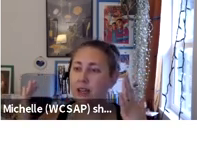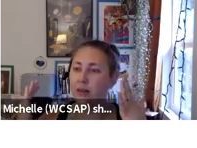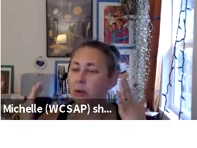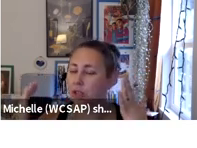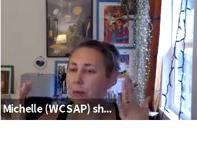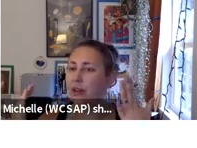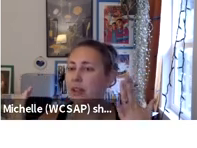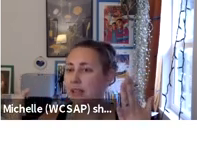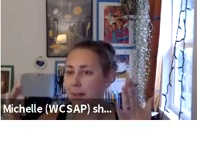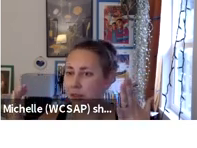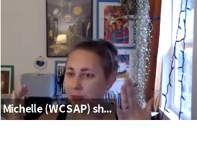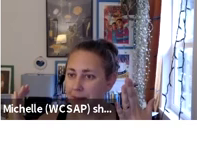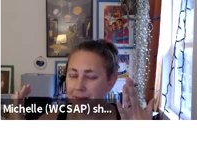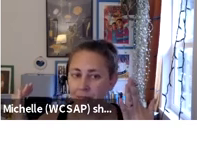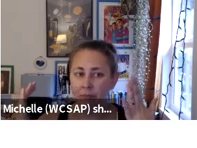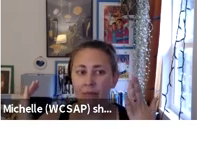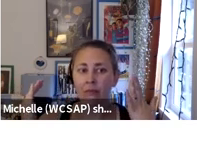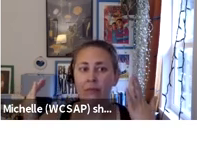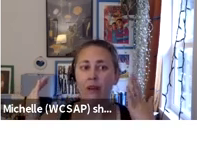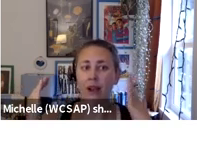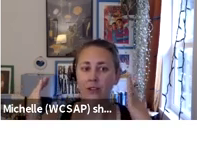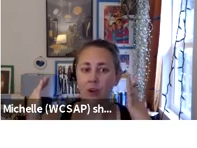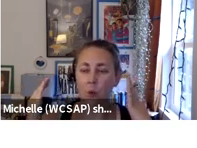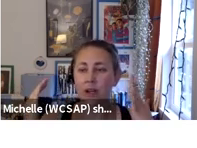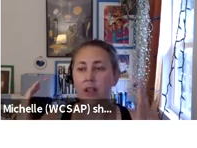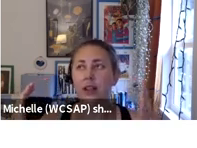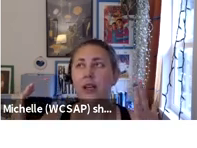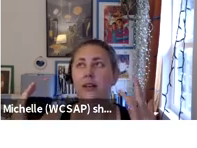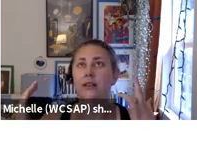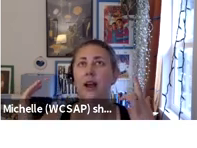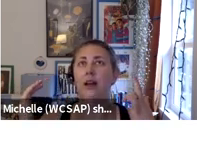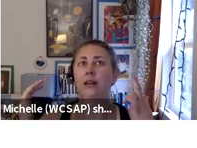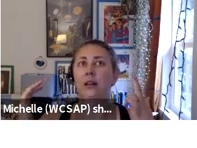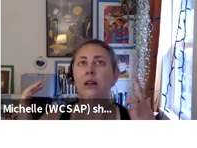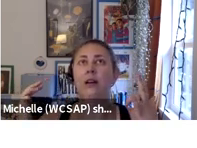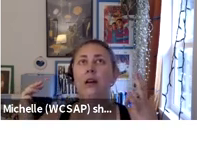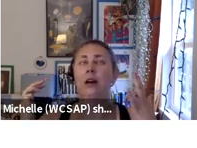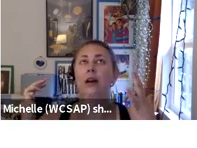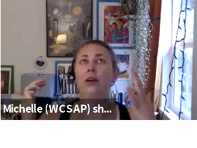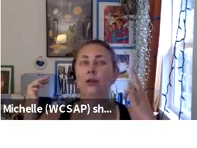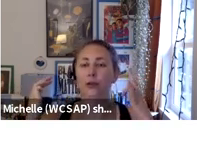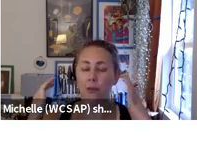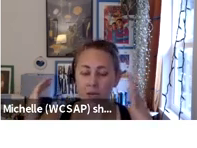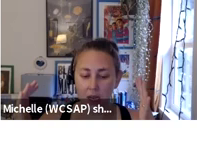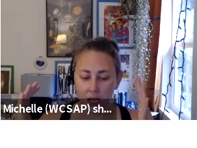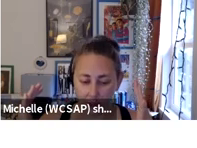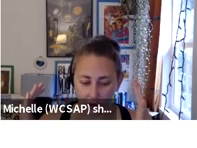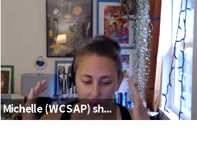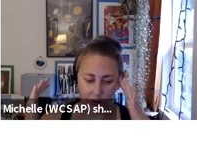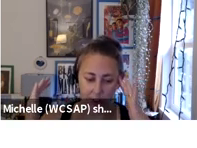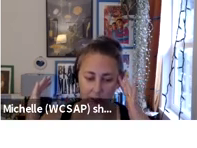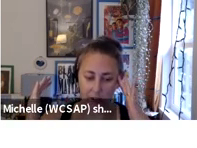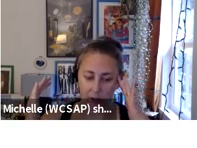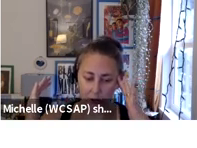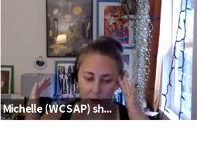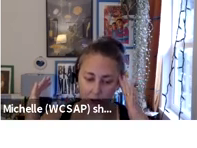hardest thing, most terrible thing that's happened to me. And so one of the things that for me is